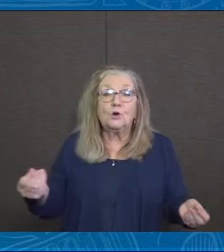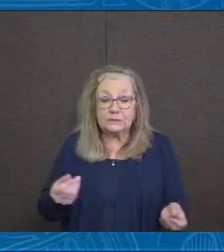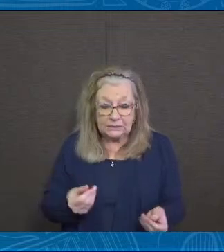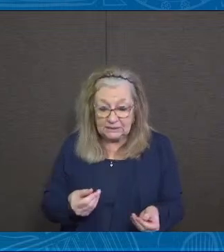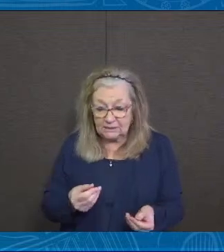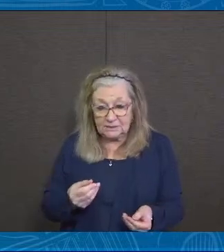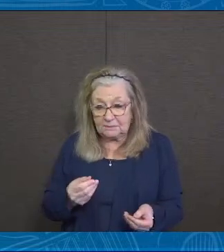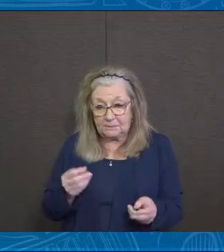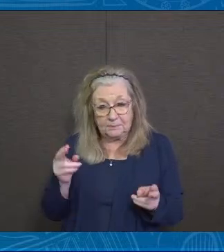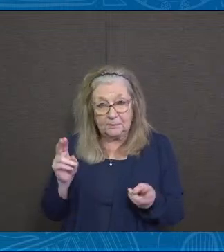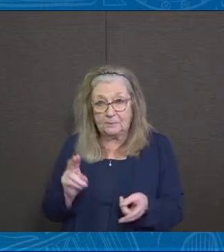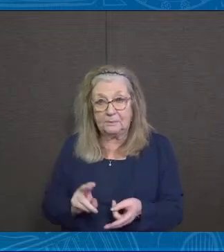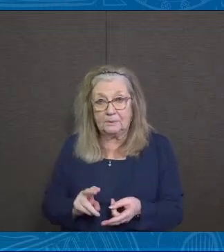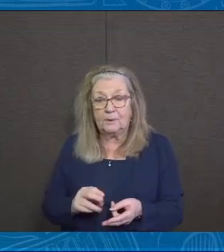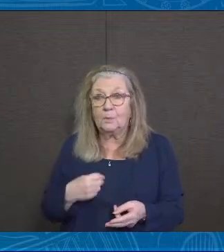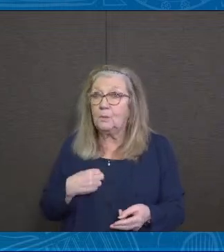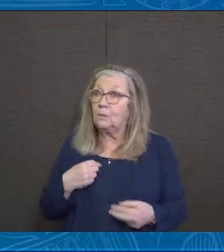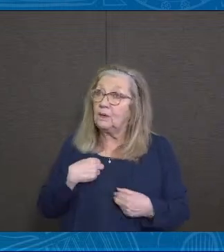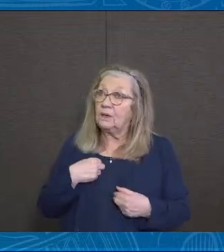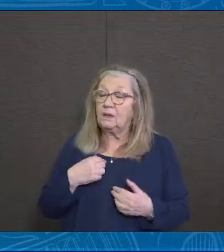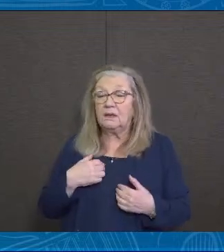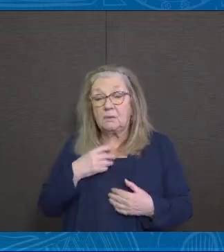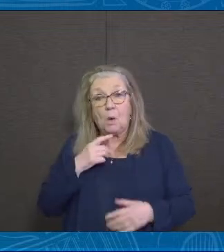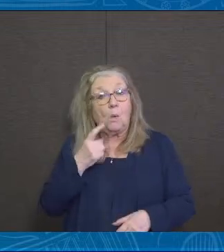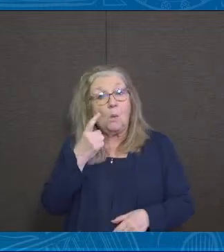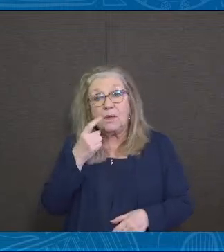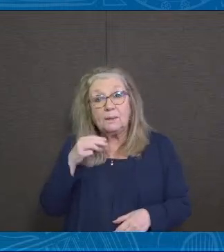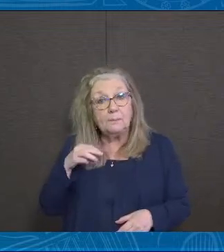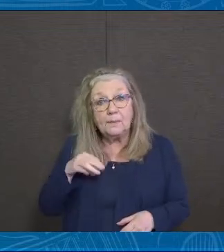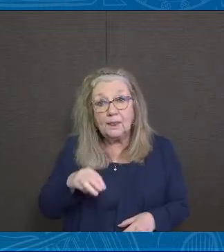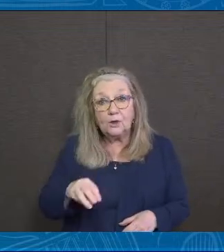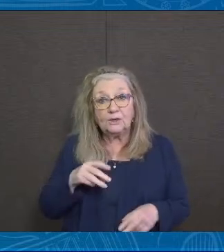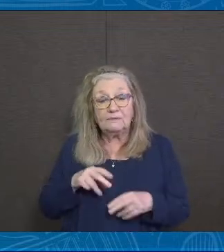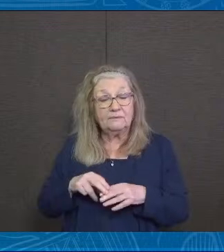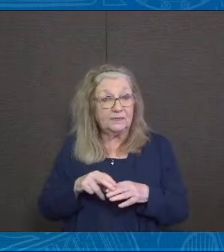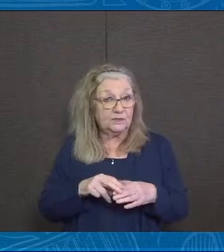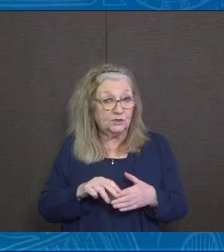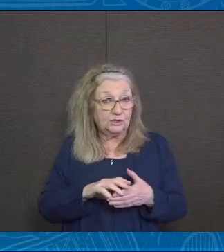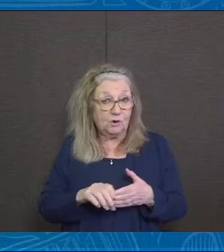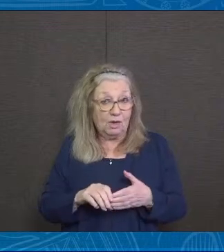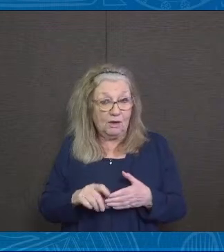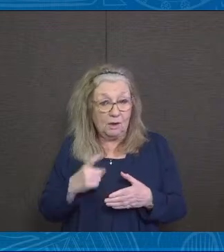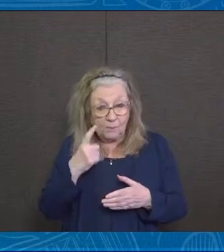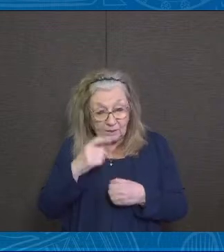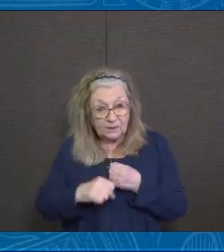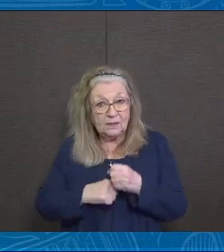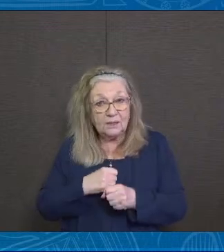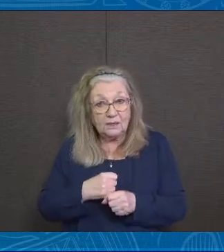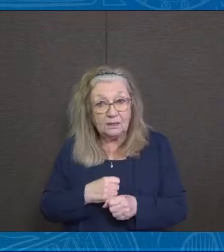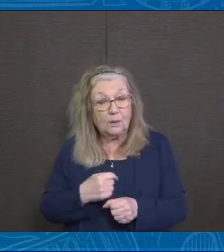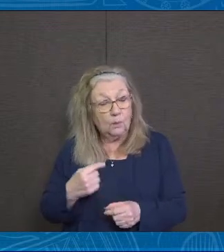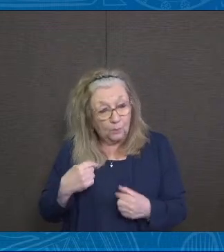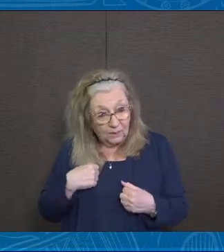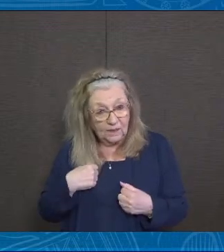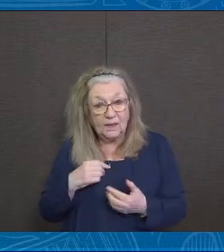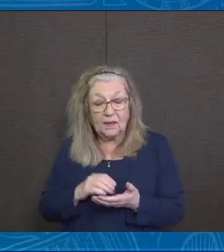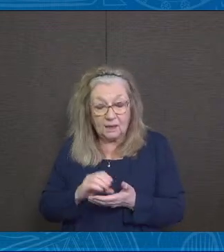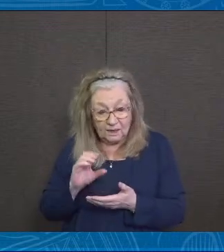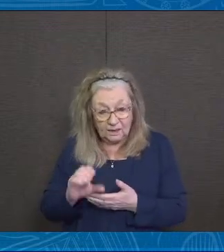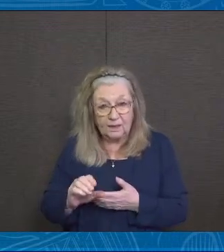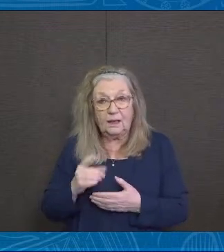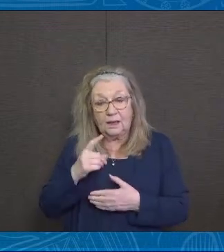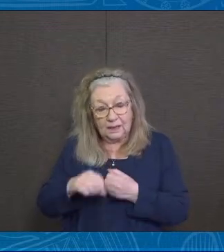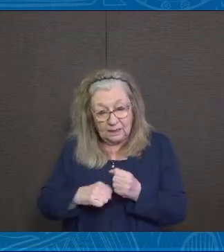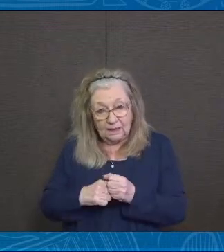we have around 1 million Fijian dollar annually, like that's what we actually allocate